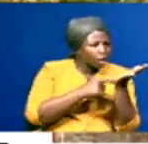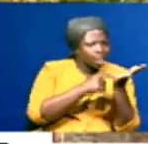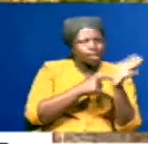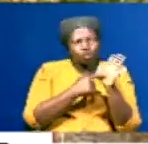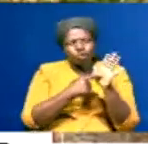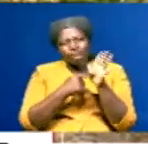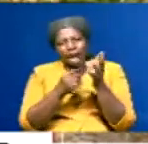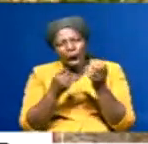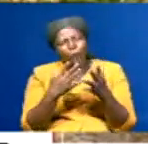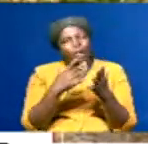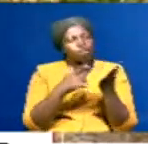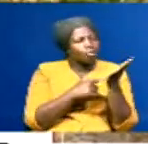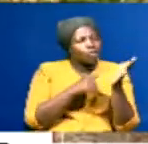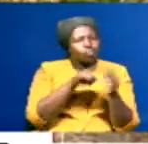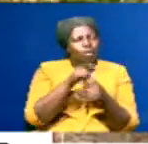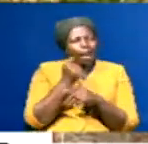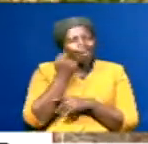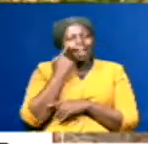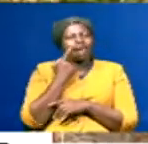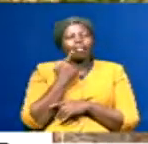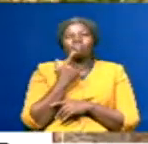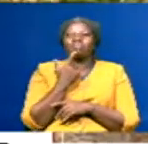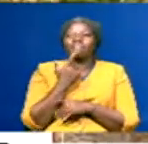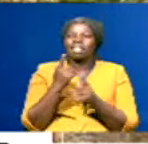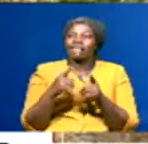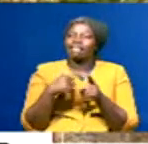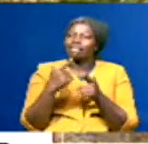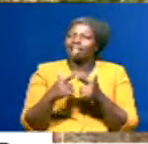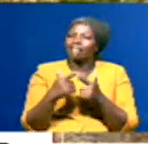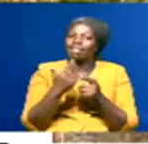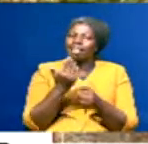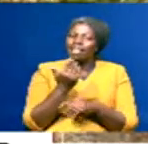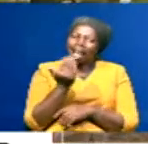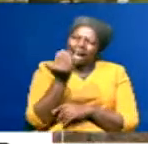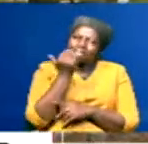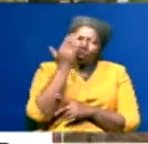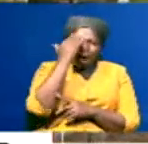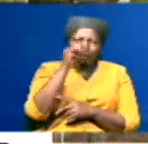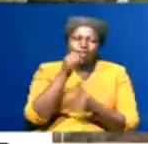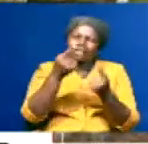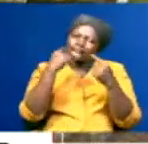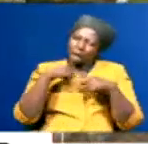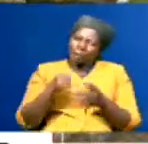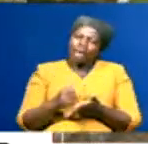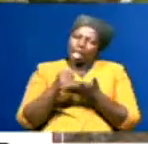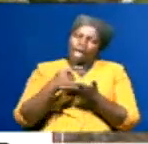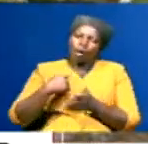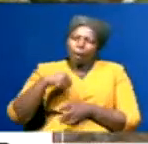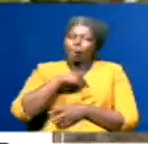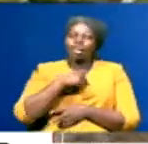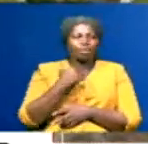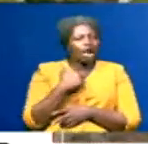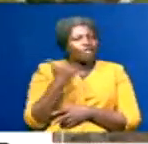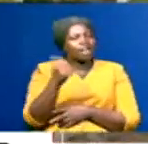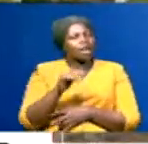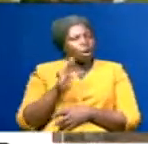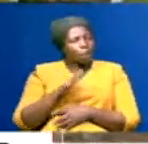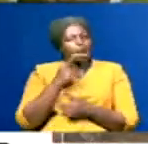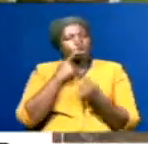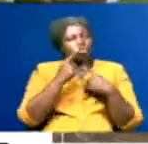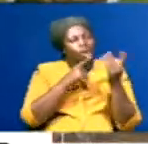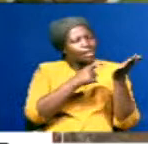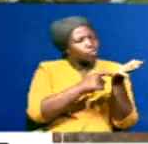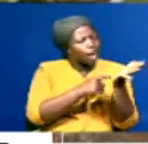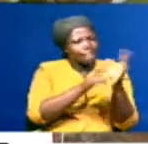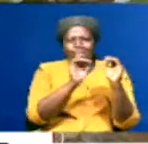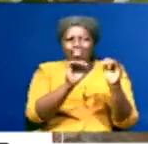then they say, why don't you come and help us? We don't have any woman talking in Kiswahili at the BBC.